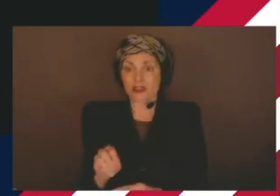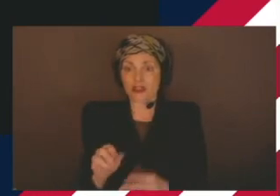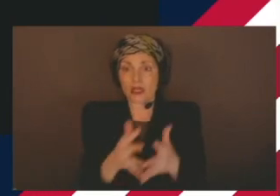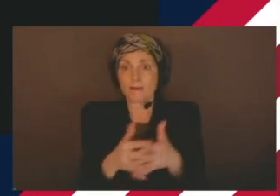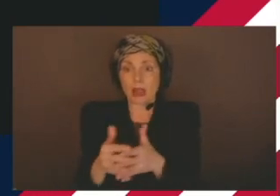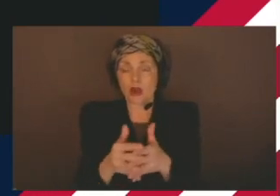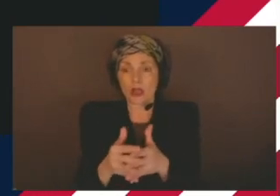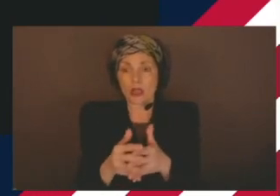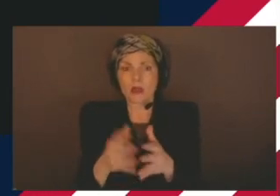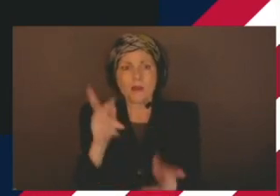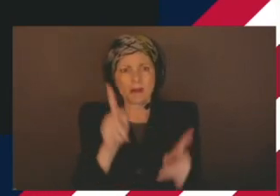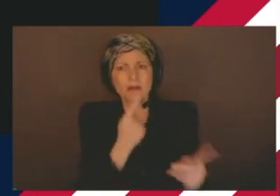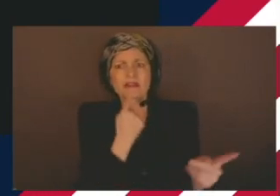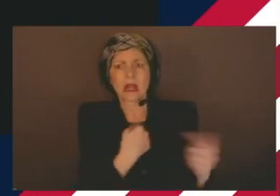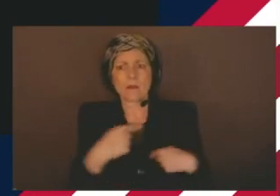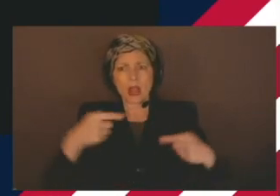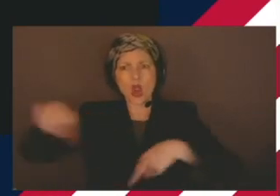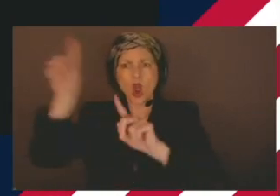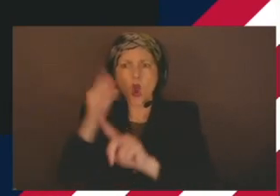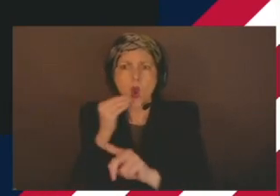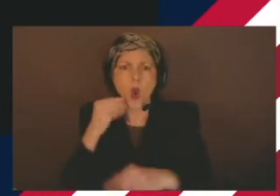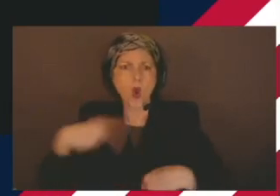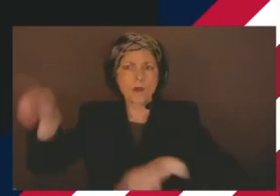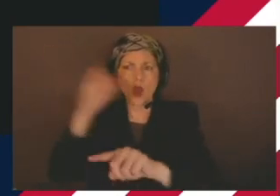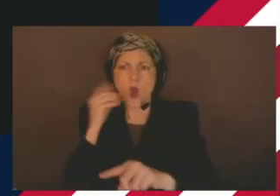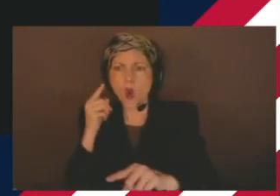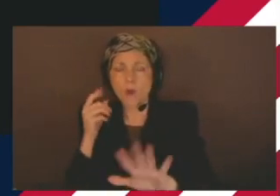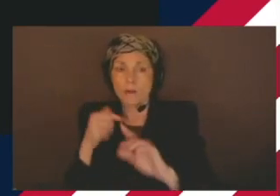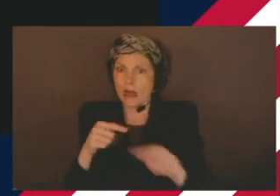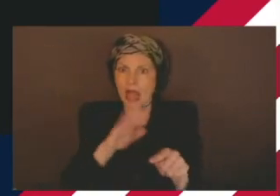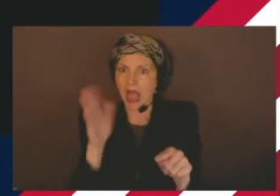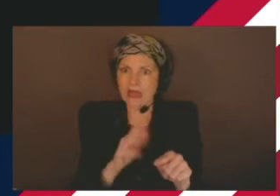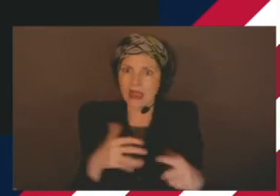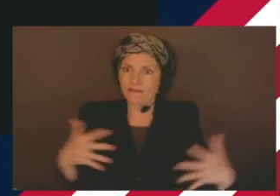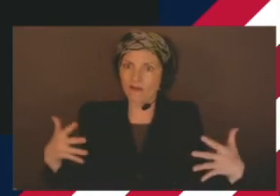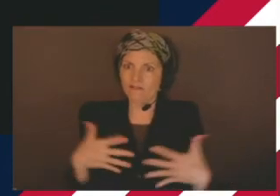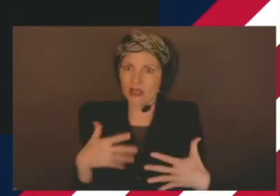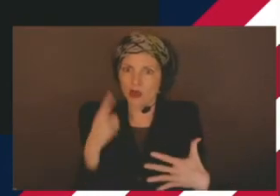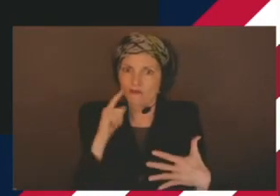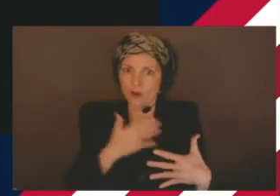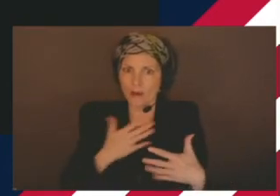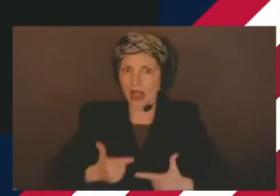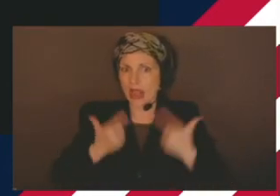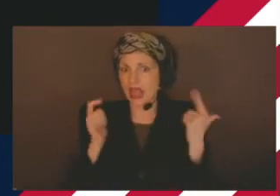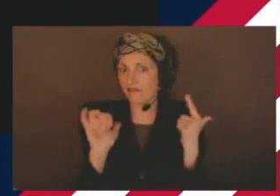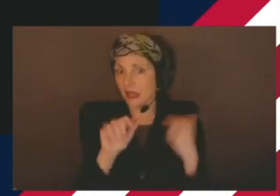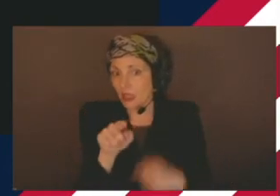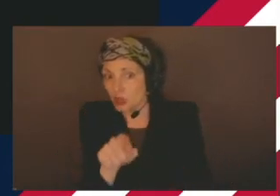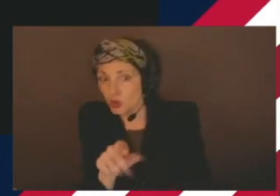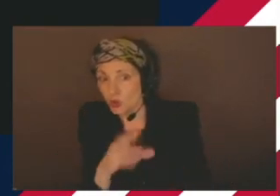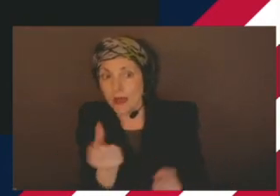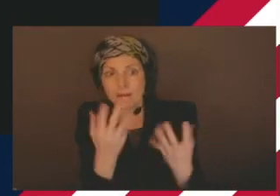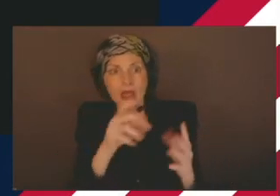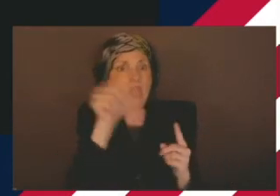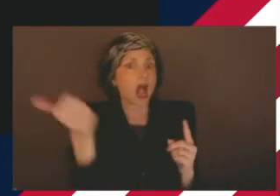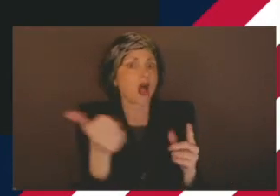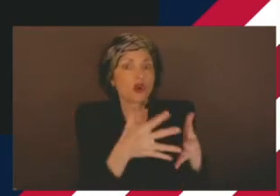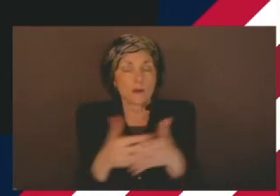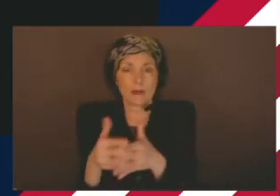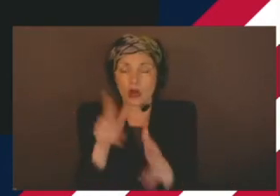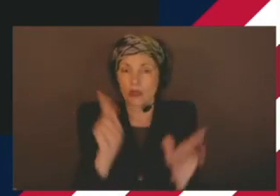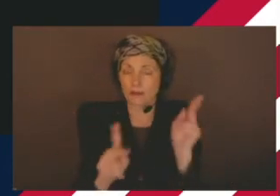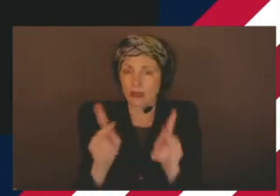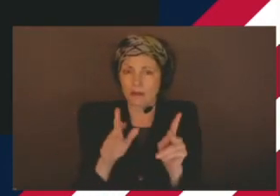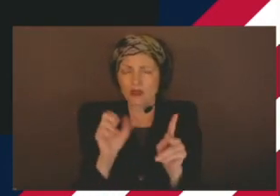revolution. But I've never had to fear for my life the way that you have and so many Black Americans have. So could you speak a little bit